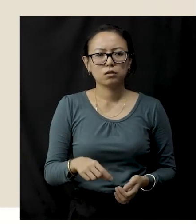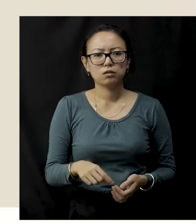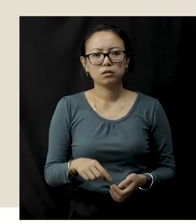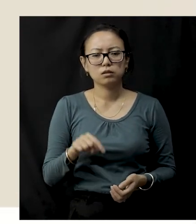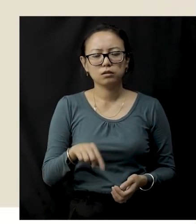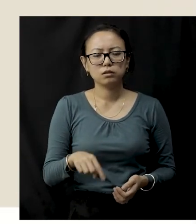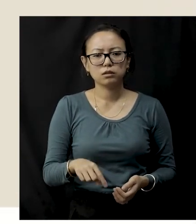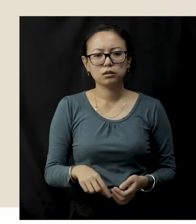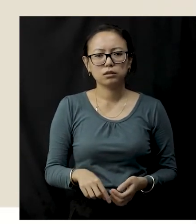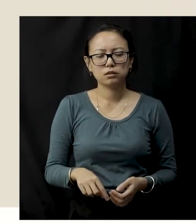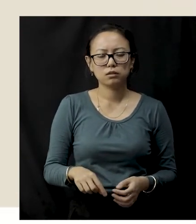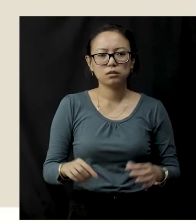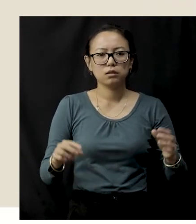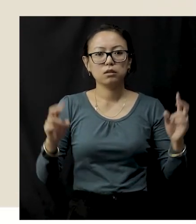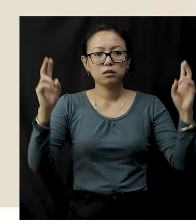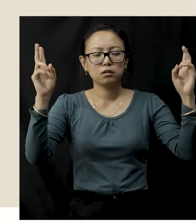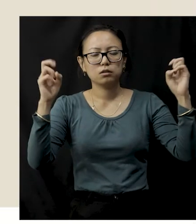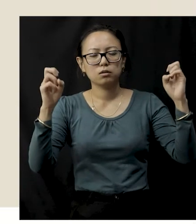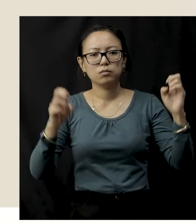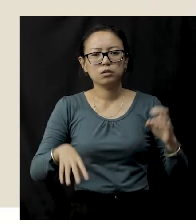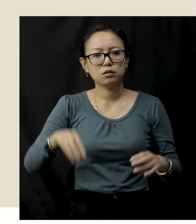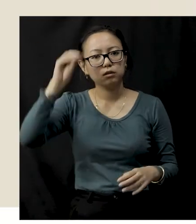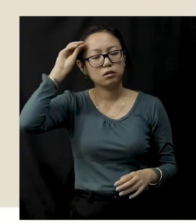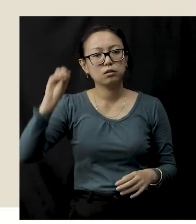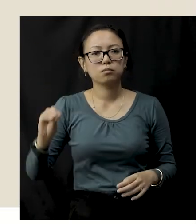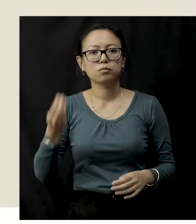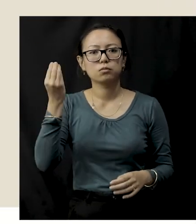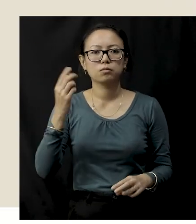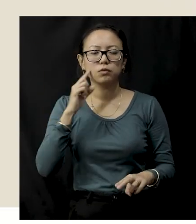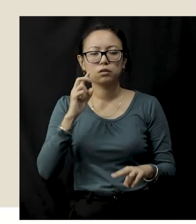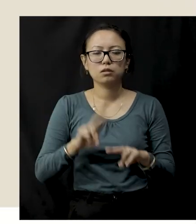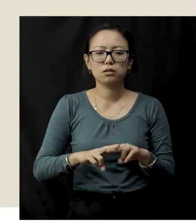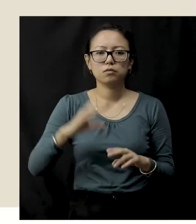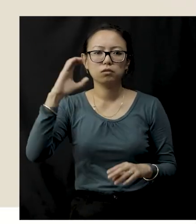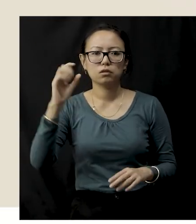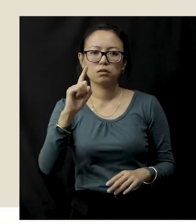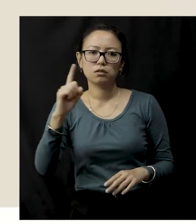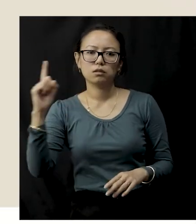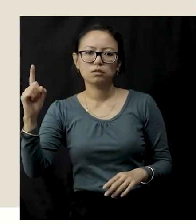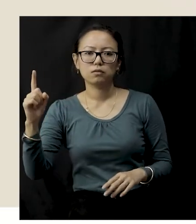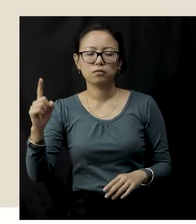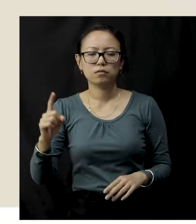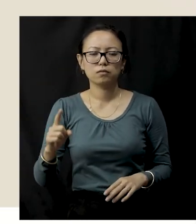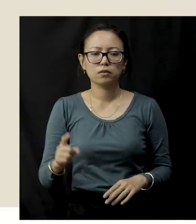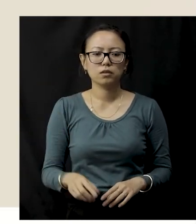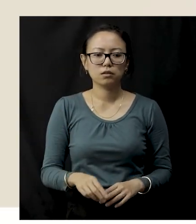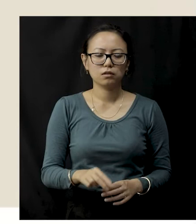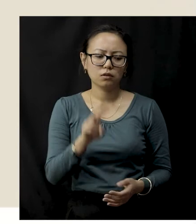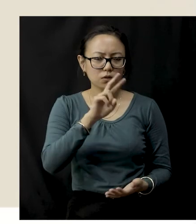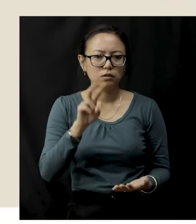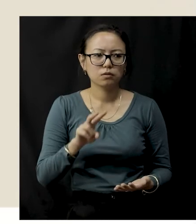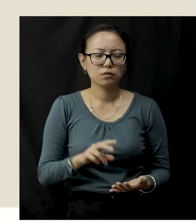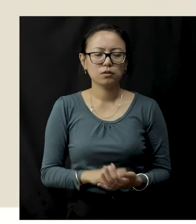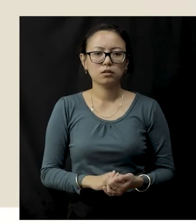chapter 11. But in this lesson, I will only tell you about the wheels and how the wheels have changed